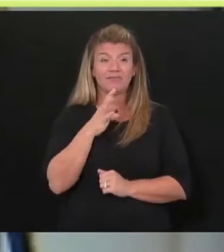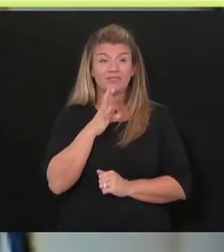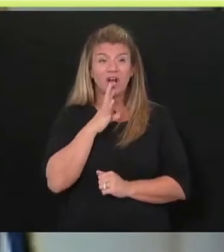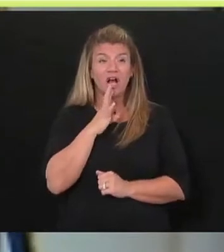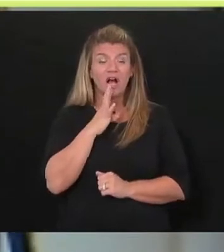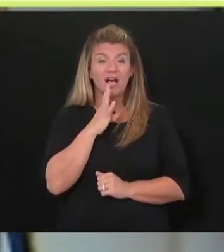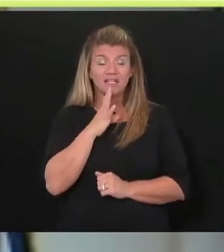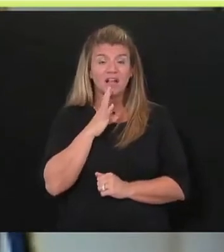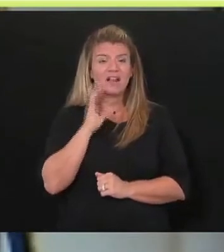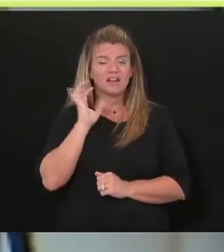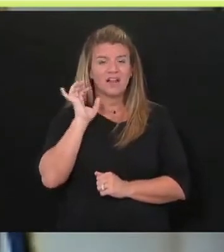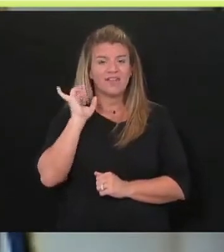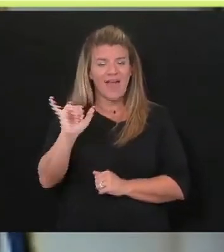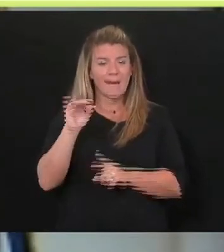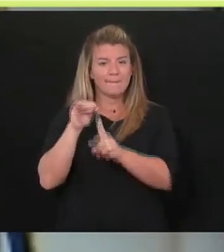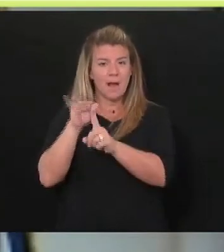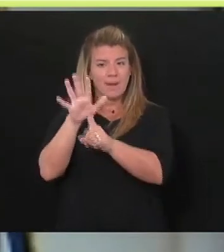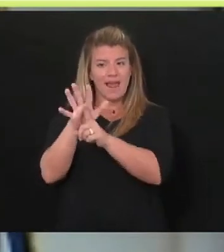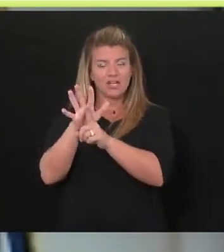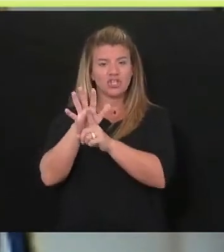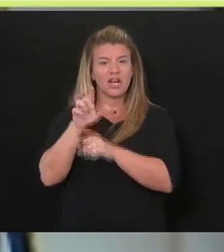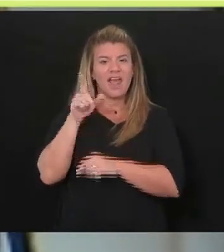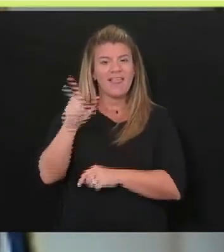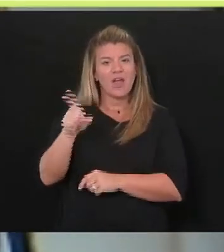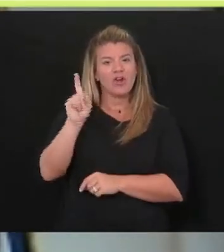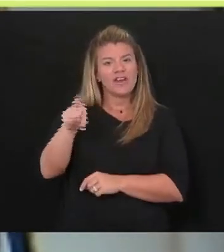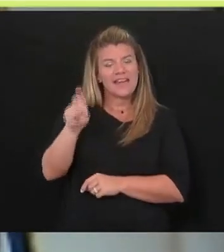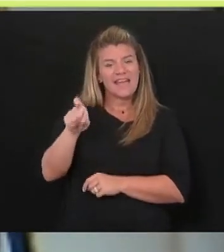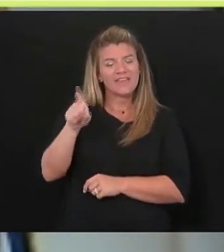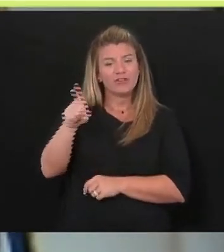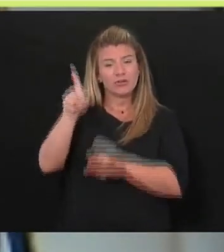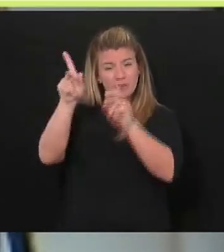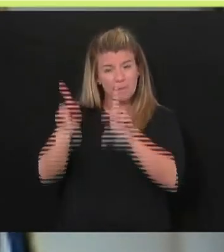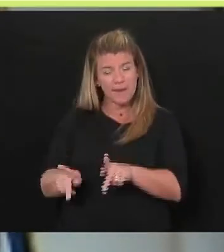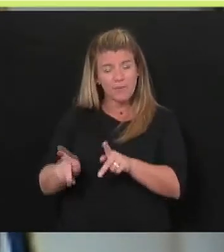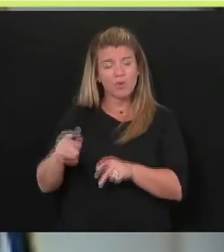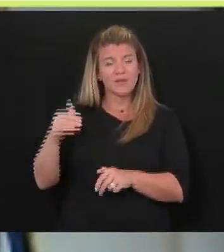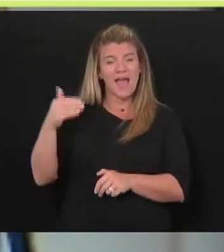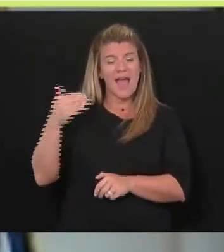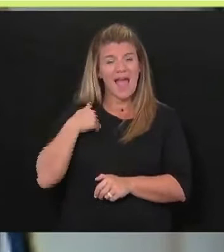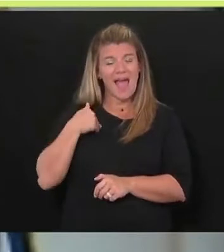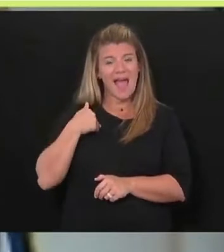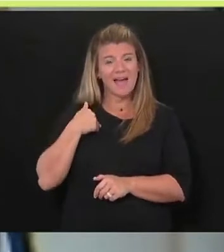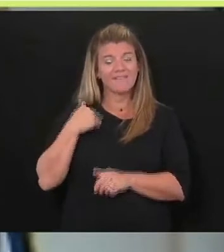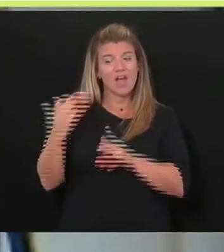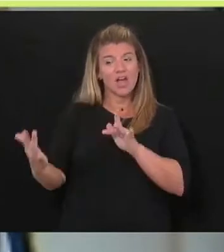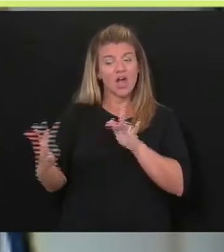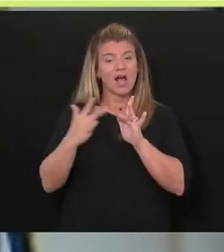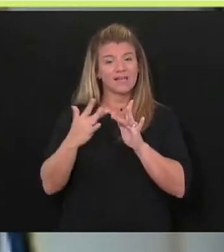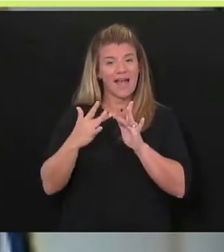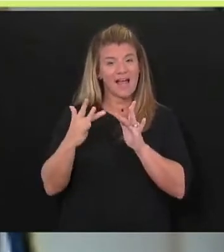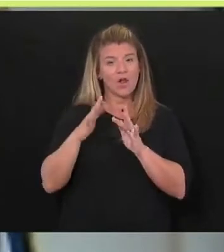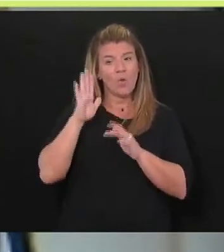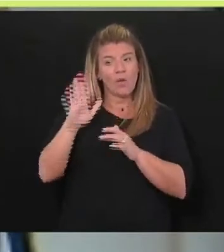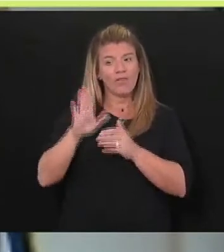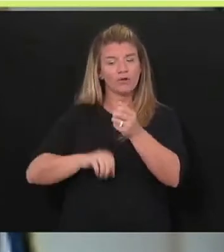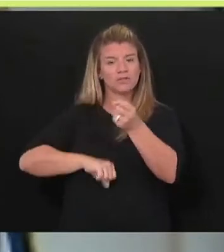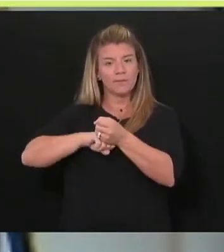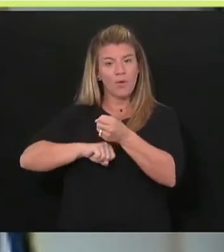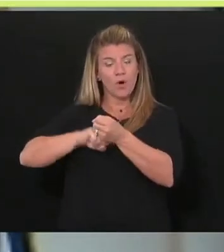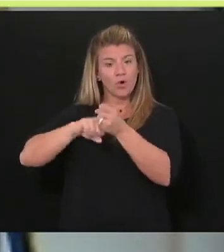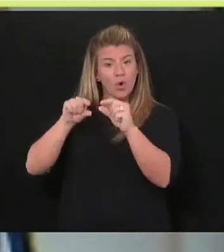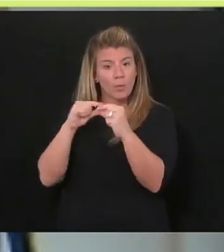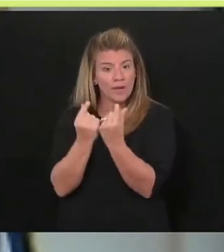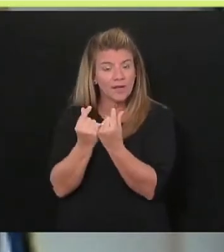SUD population and the need for those individuals to have contact with their support group